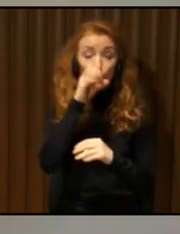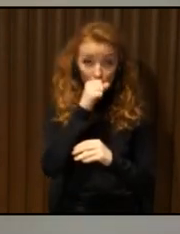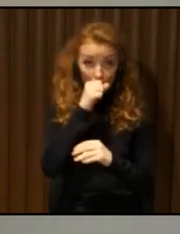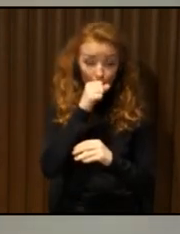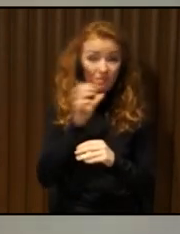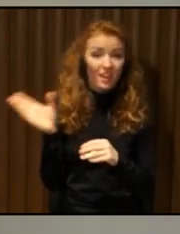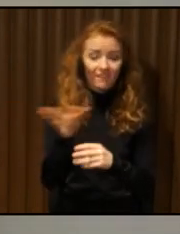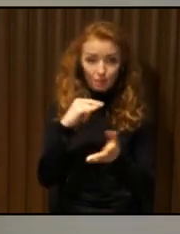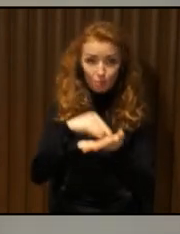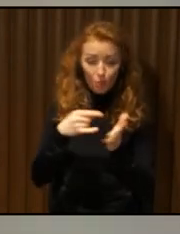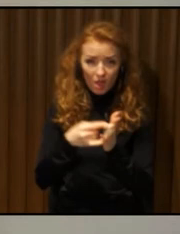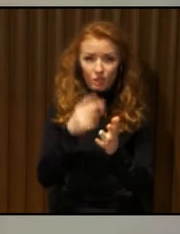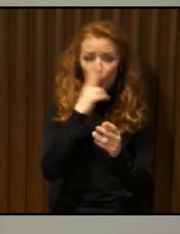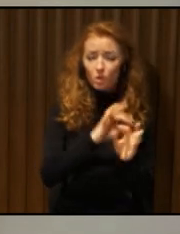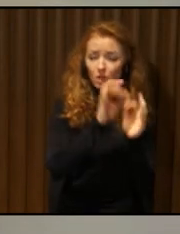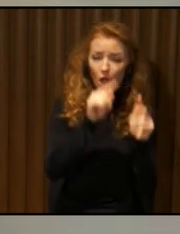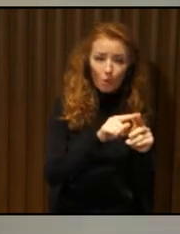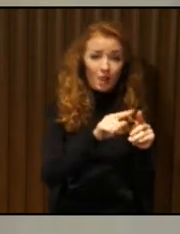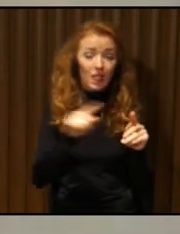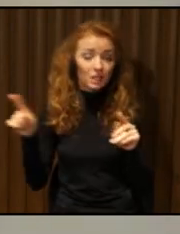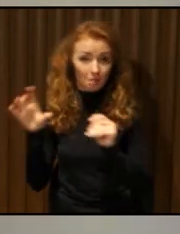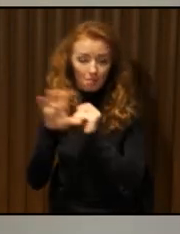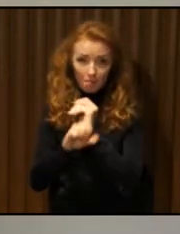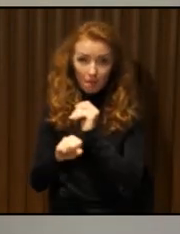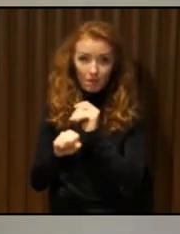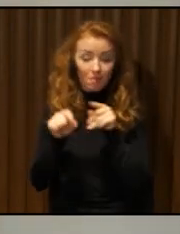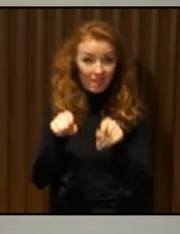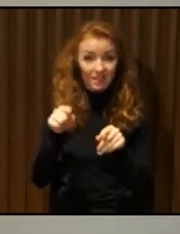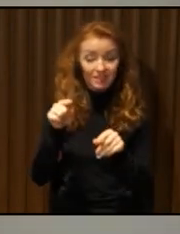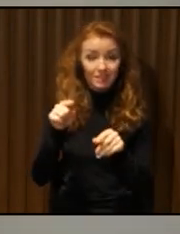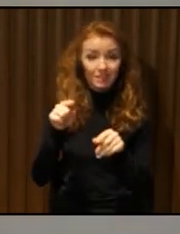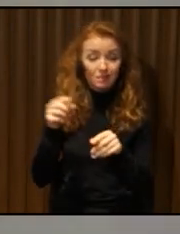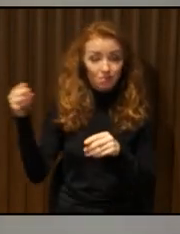everything top to bottom, cost IKEA